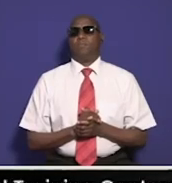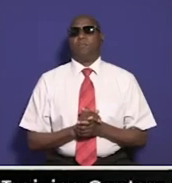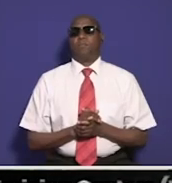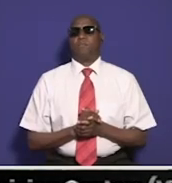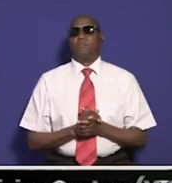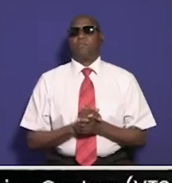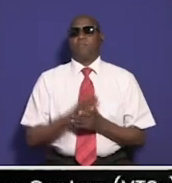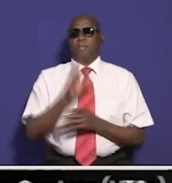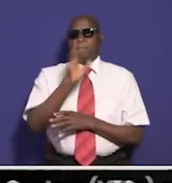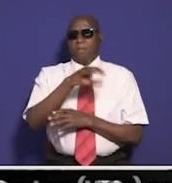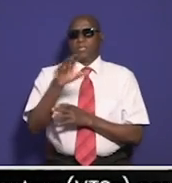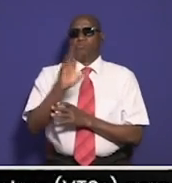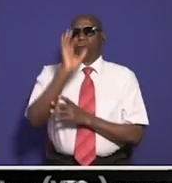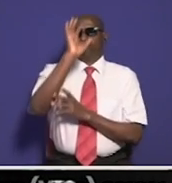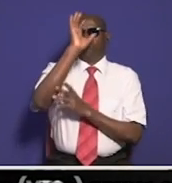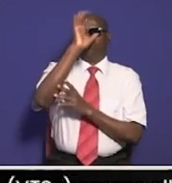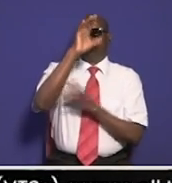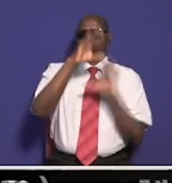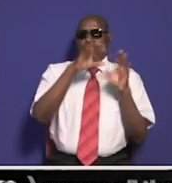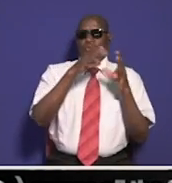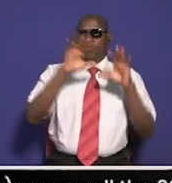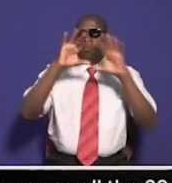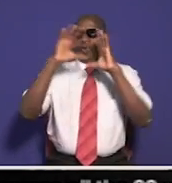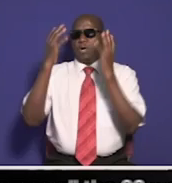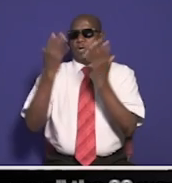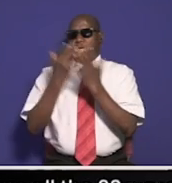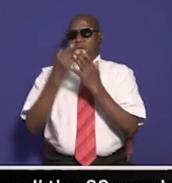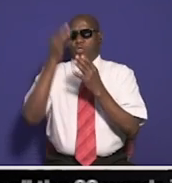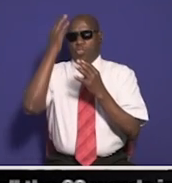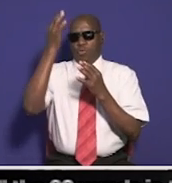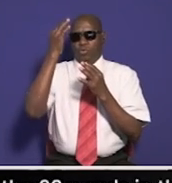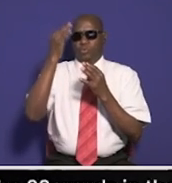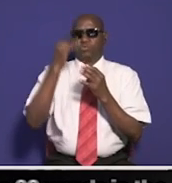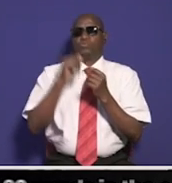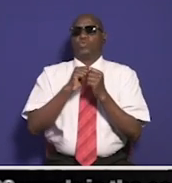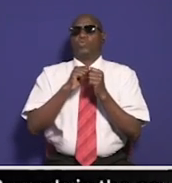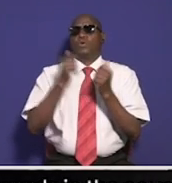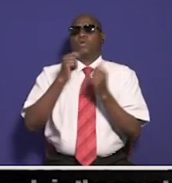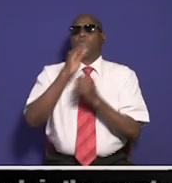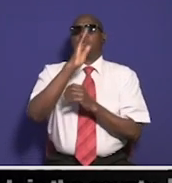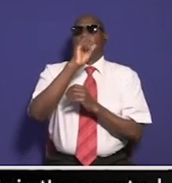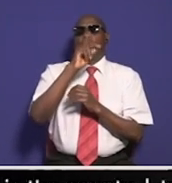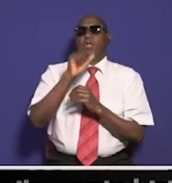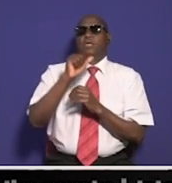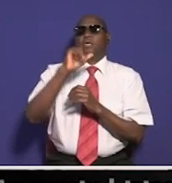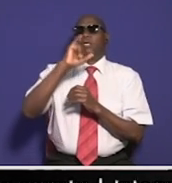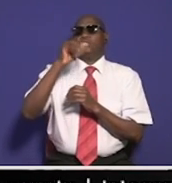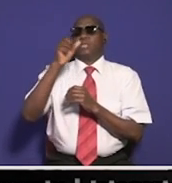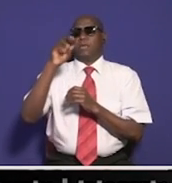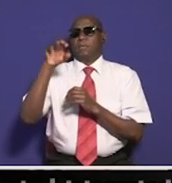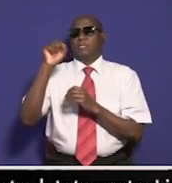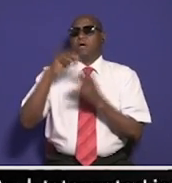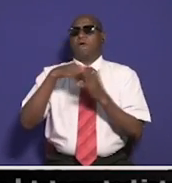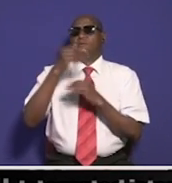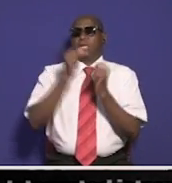The basketball community and fans worldwide are sending their thoughts and well wishes to Bronny James and his family after the